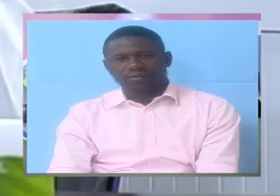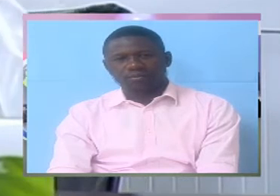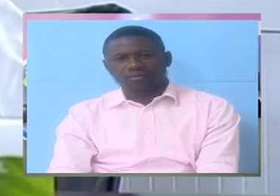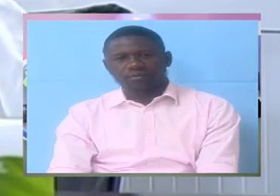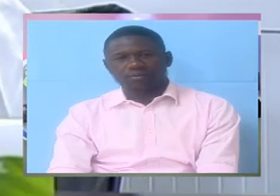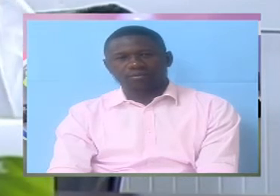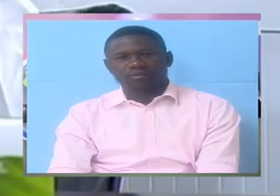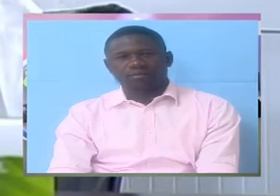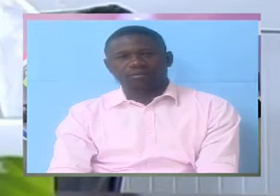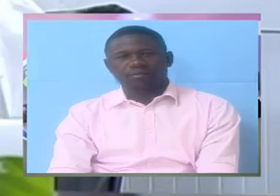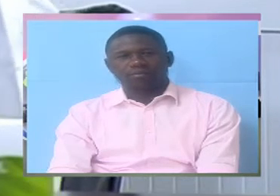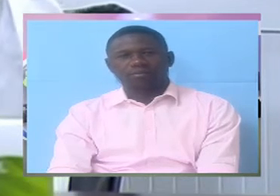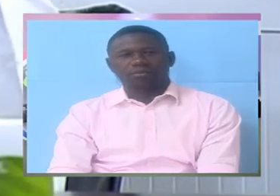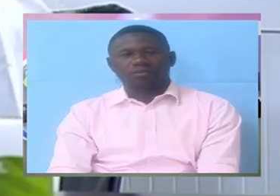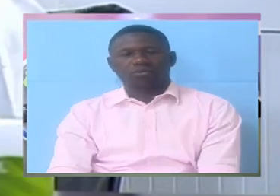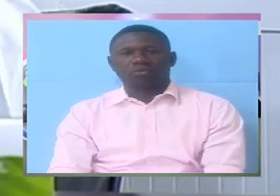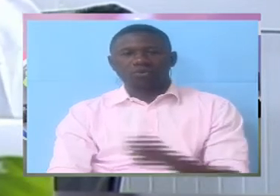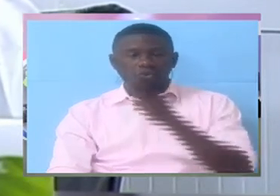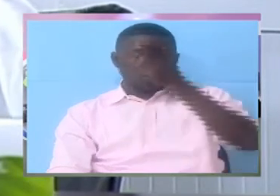Honorable Chairman, you are right that